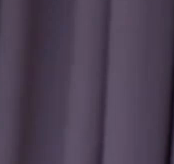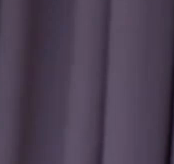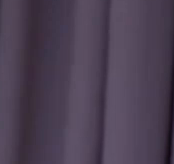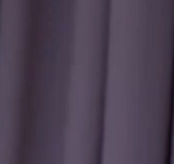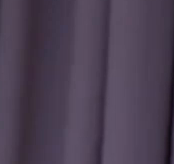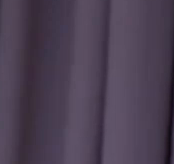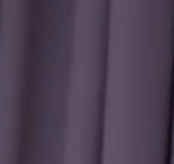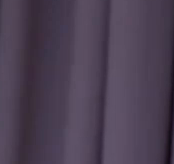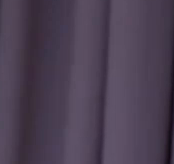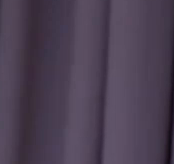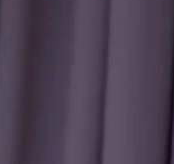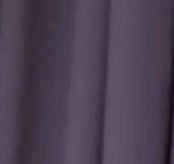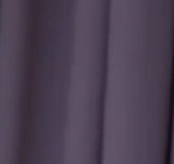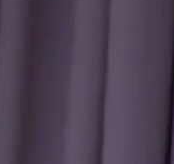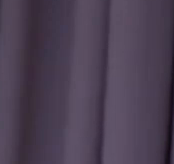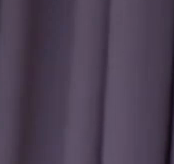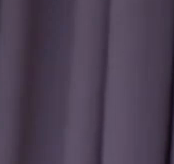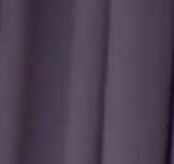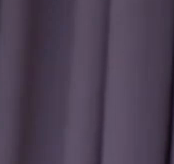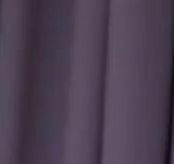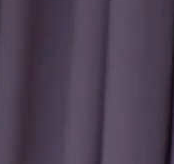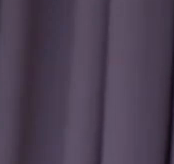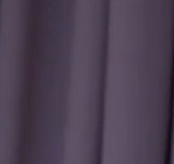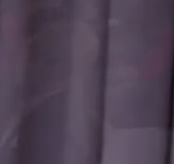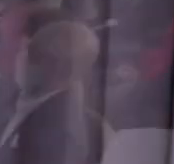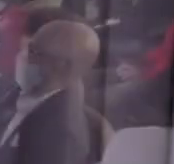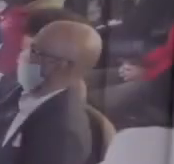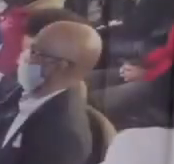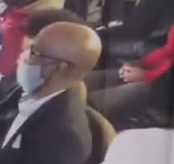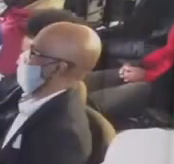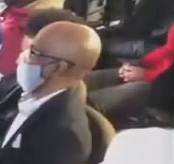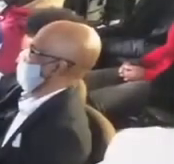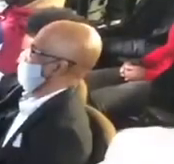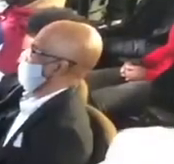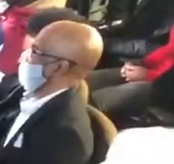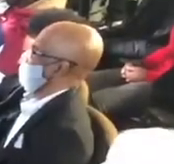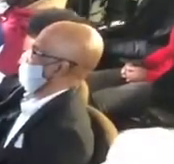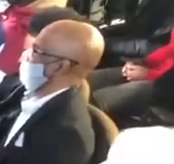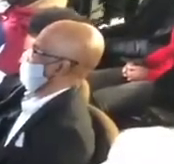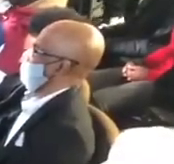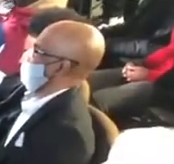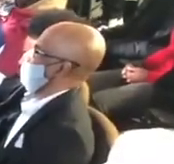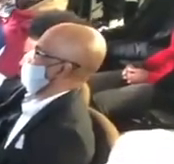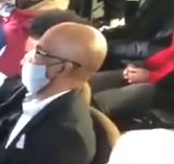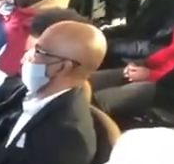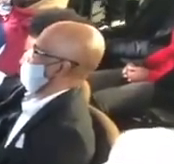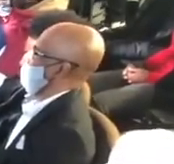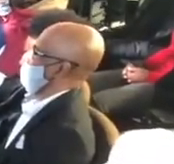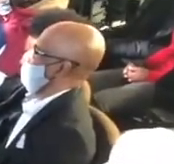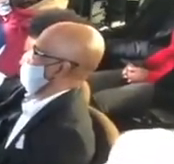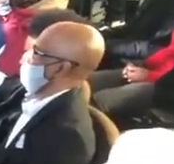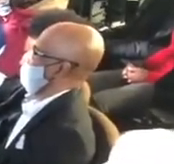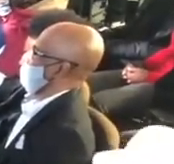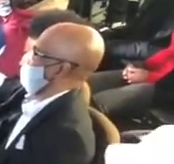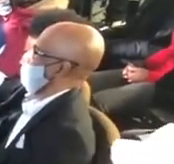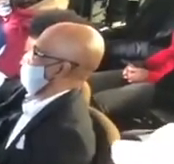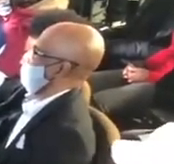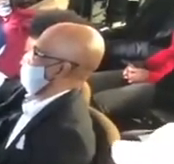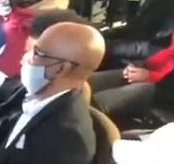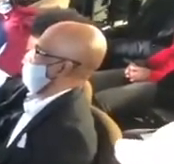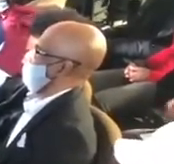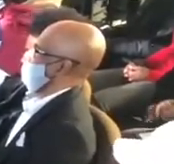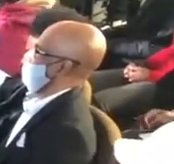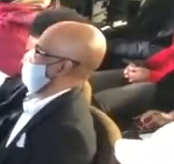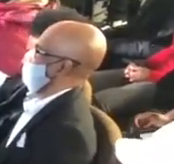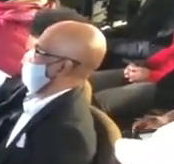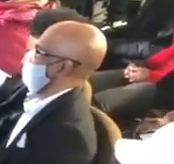haven't, get your behind where God told you to go. I got to help the people of God apply the word of